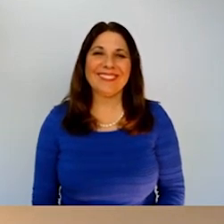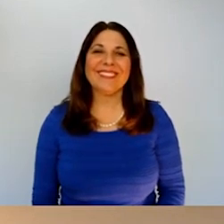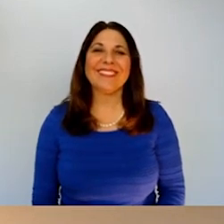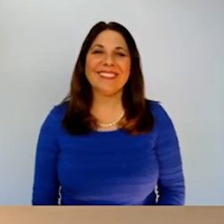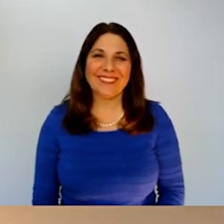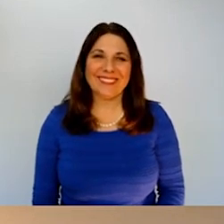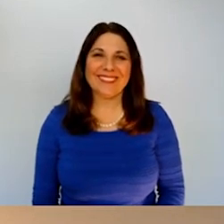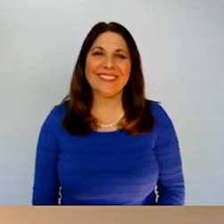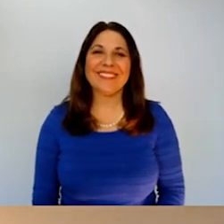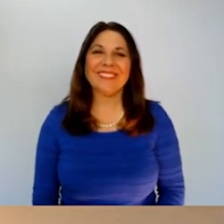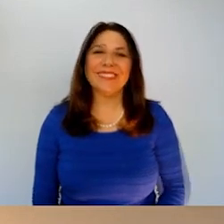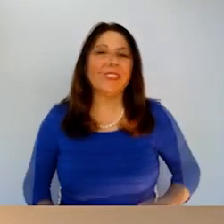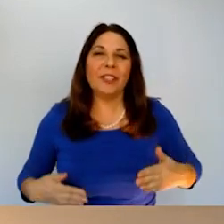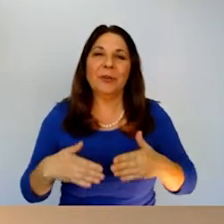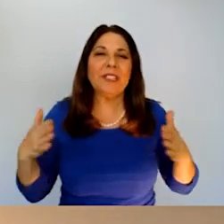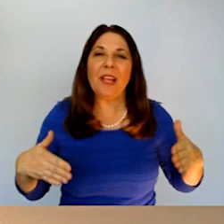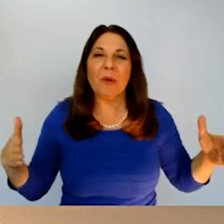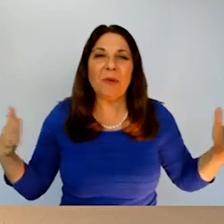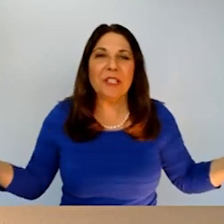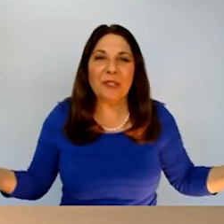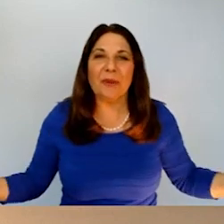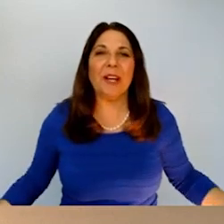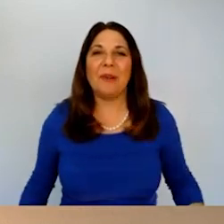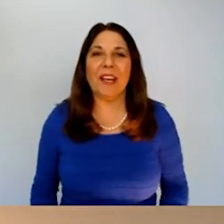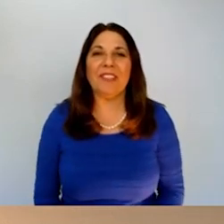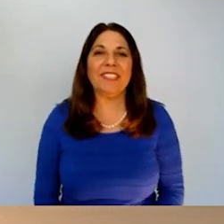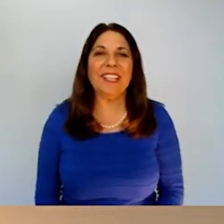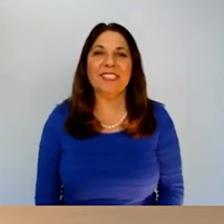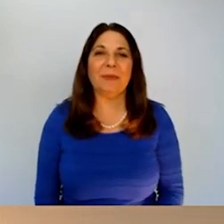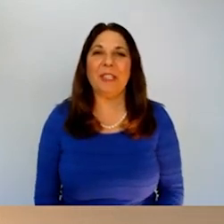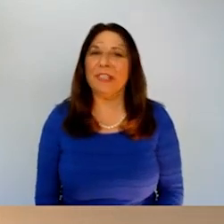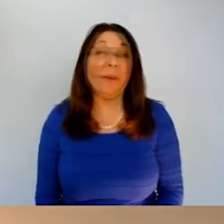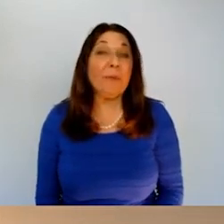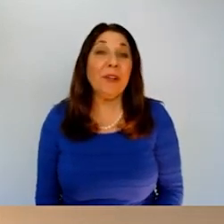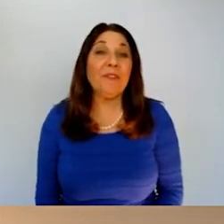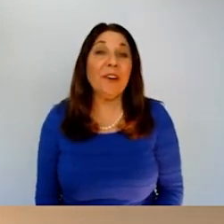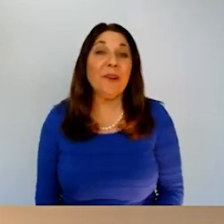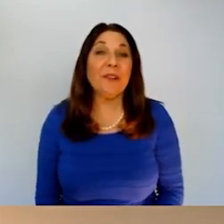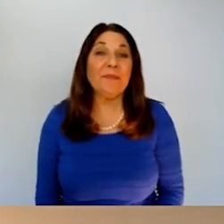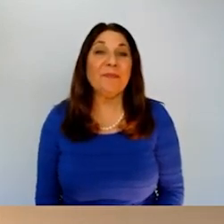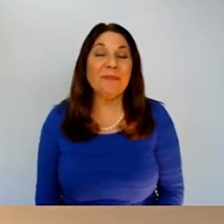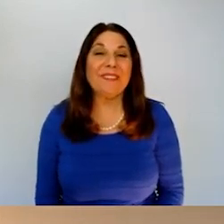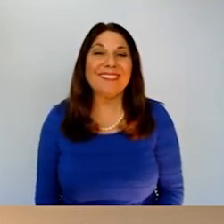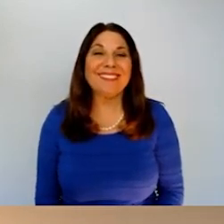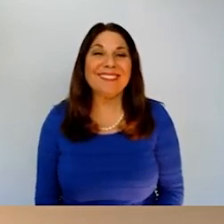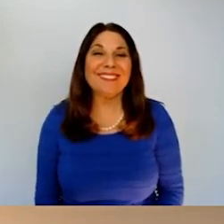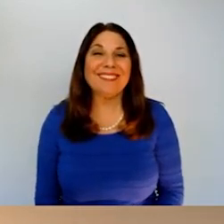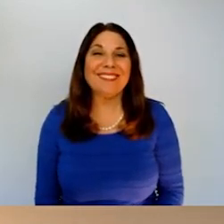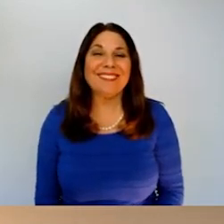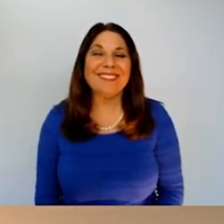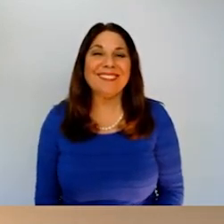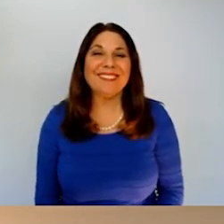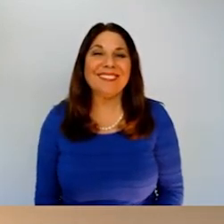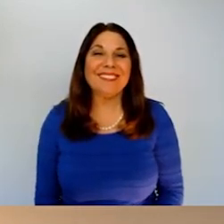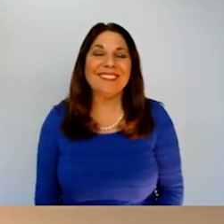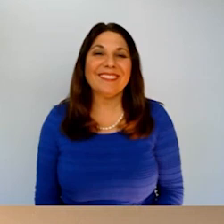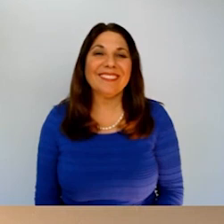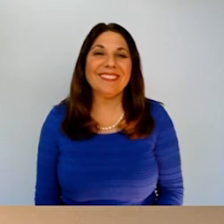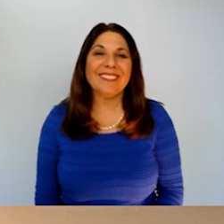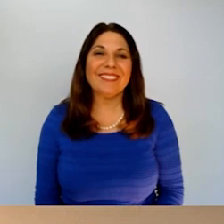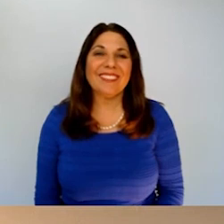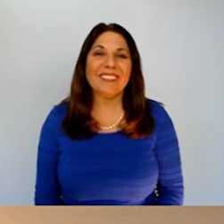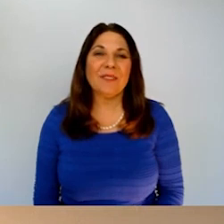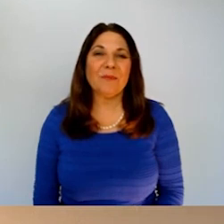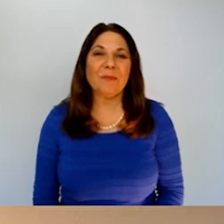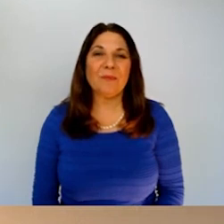in the investment industry. You know, isn't that what we do, right? We have these kids and we just put it forward. Right. Yeah, I love it.